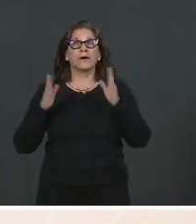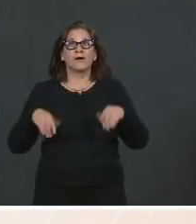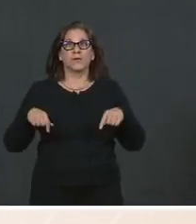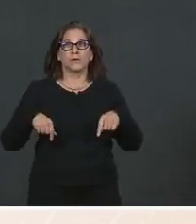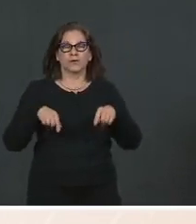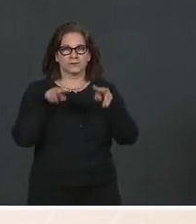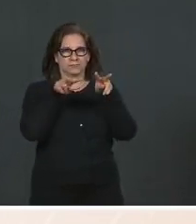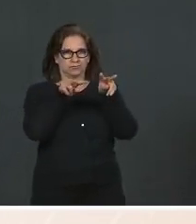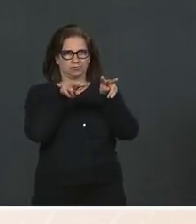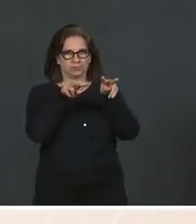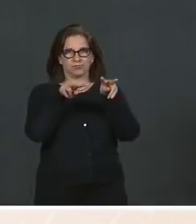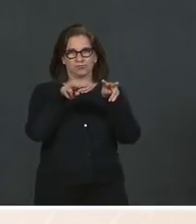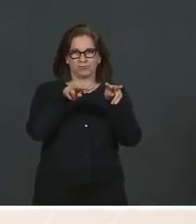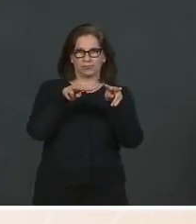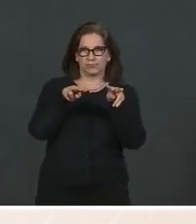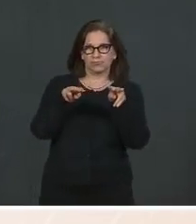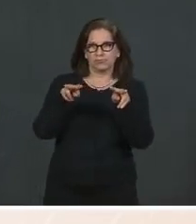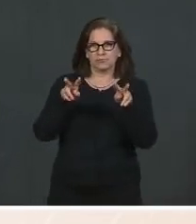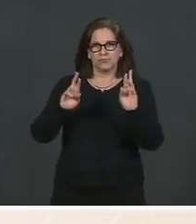federal